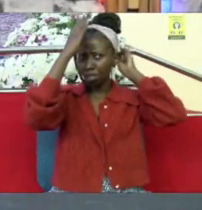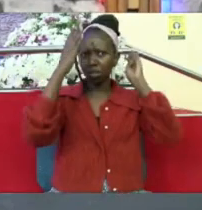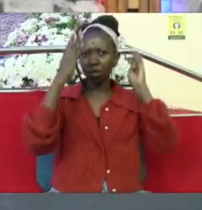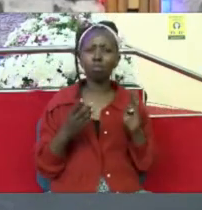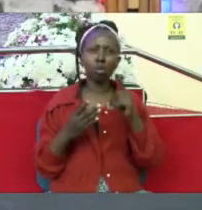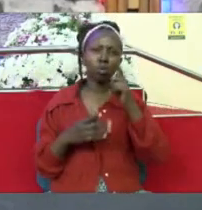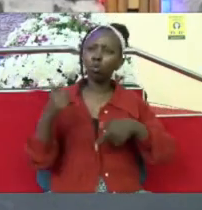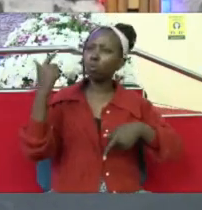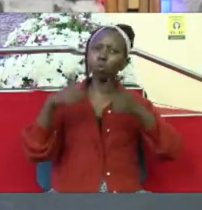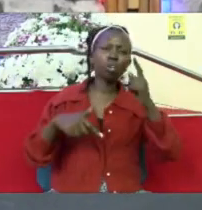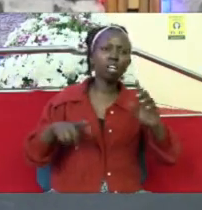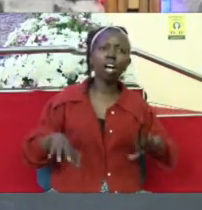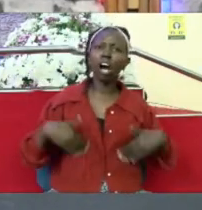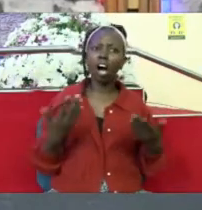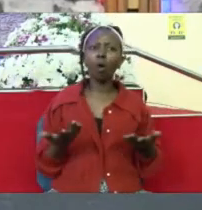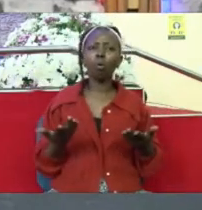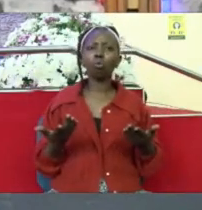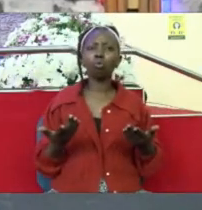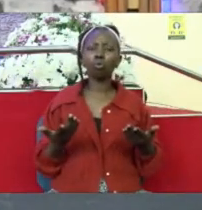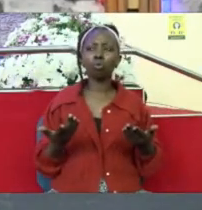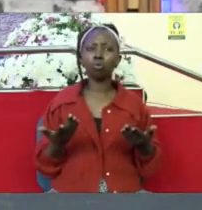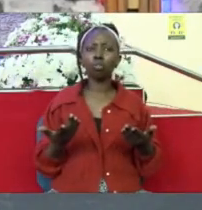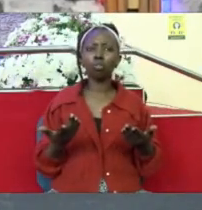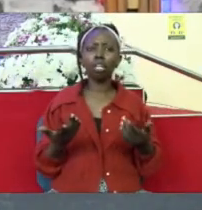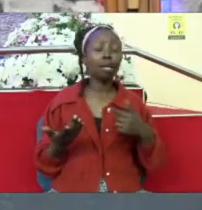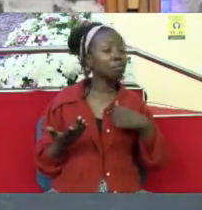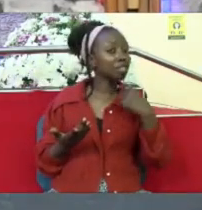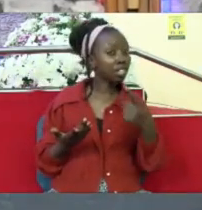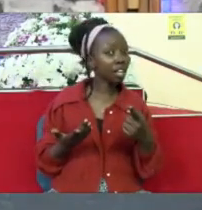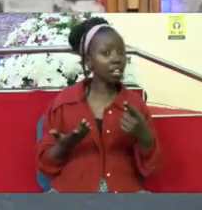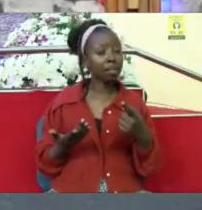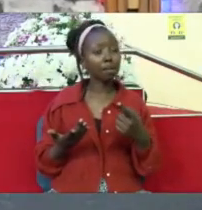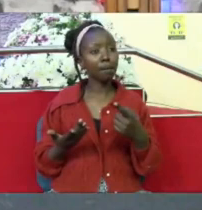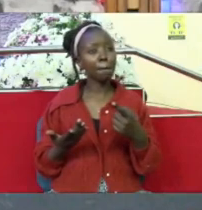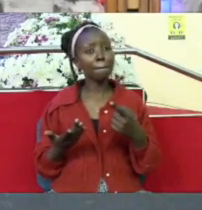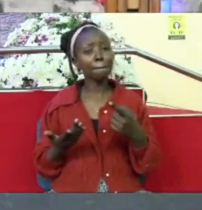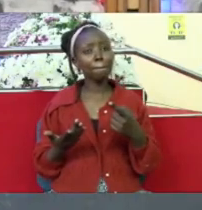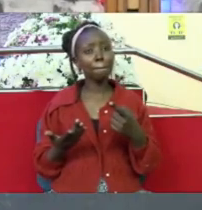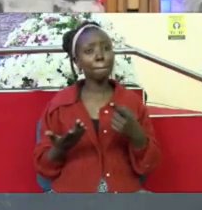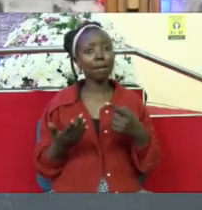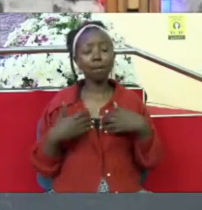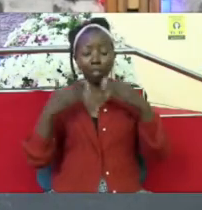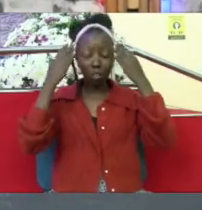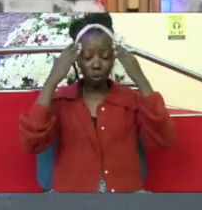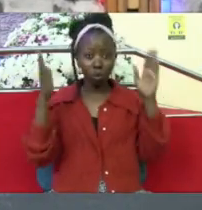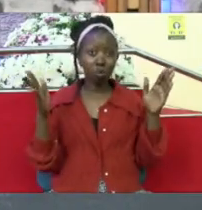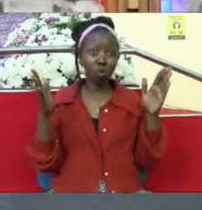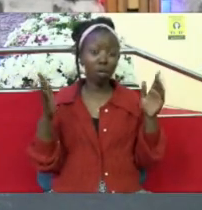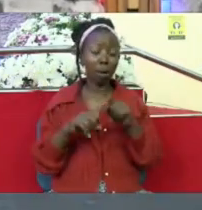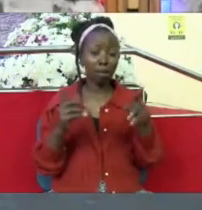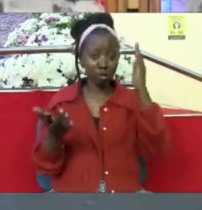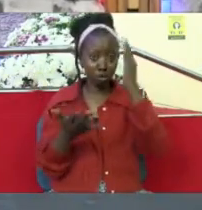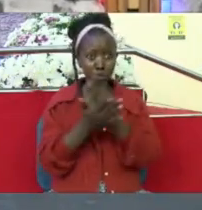succeeded in one area or another? Watu wanakuja kuuliza askofu umeweza kufanya nini? I've always said I don't know. Wanasema sijui. But the truth is, lakini ukweli ni